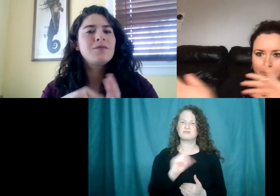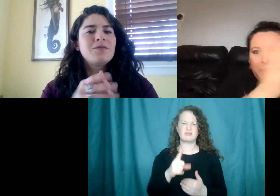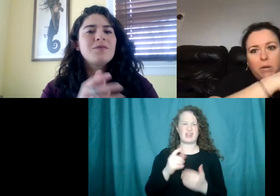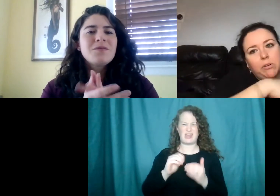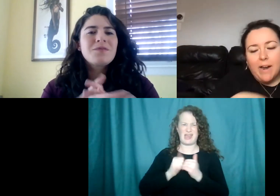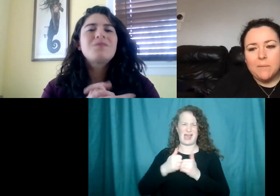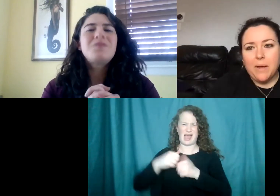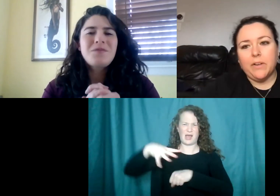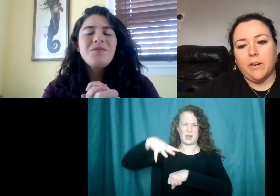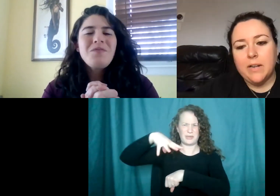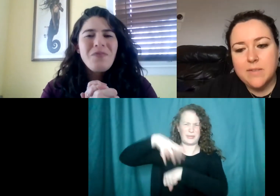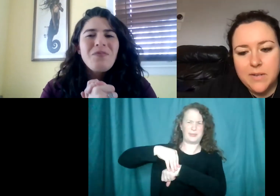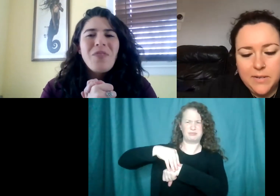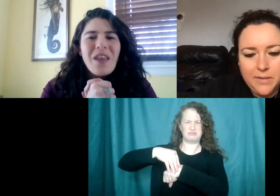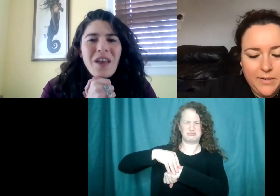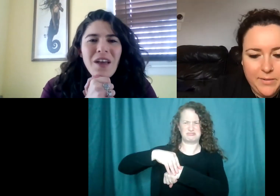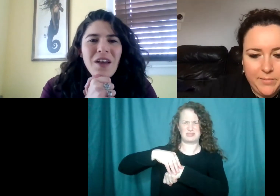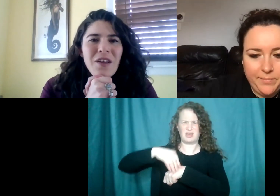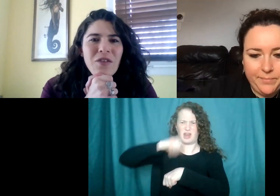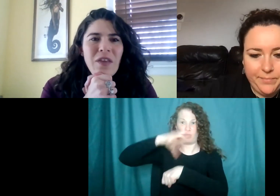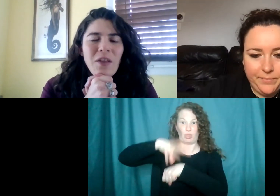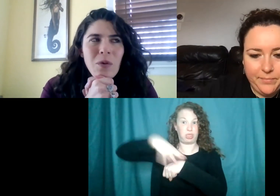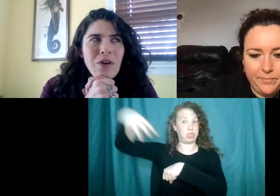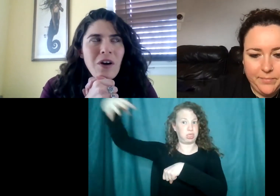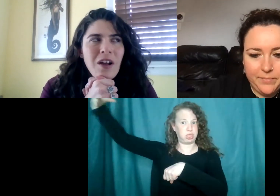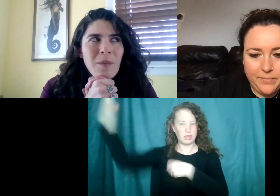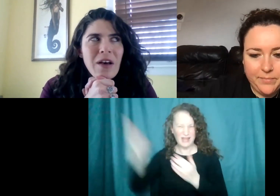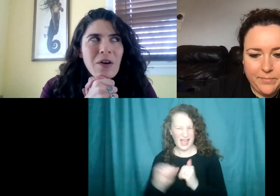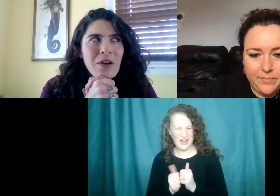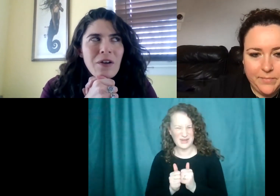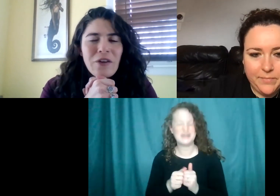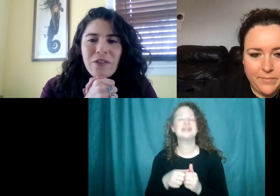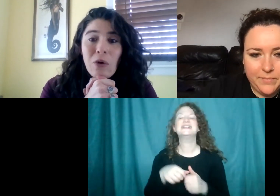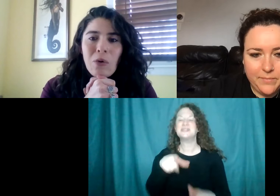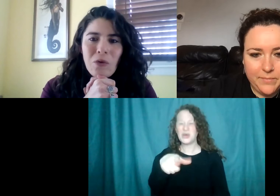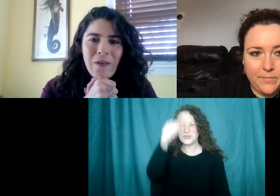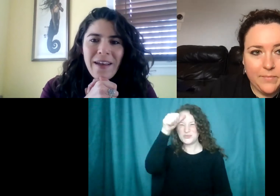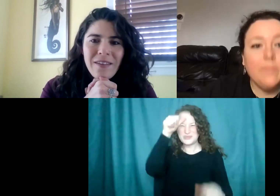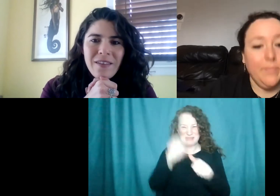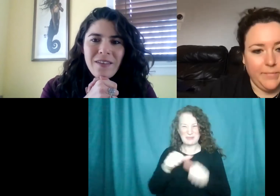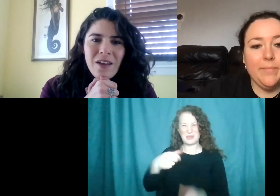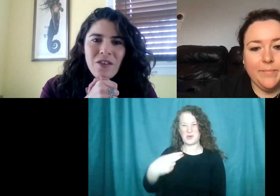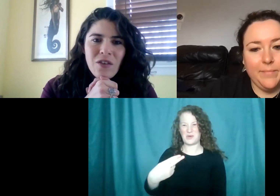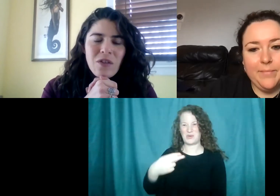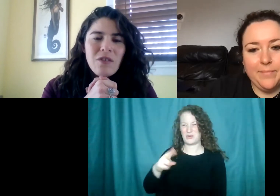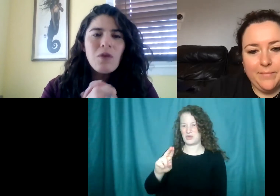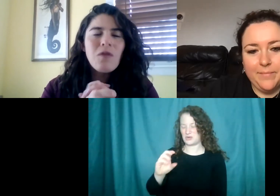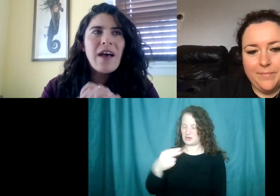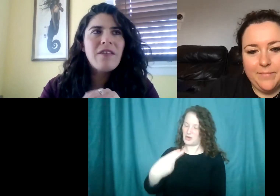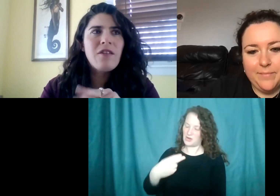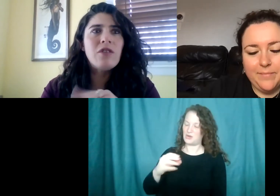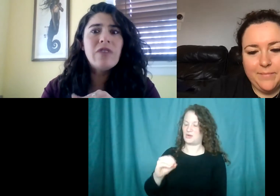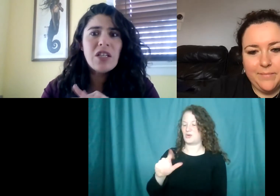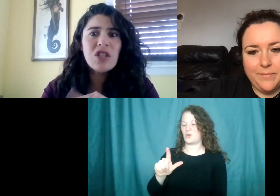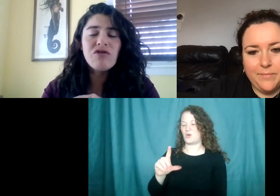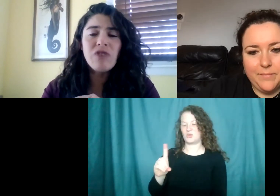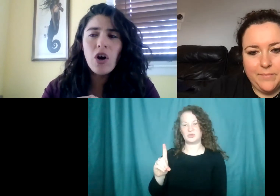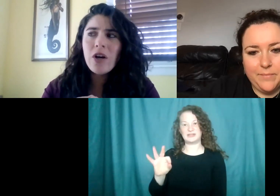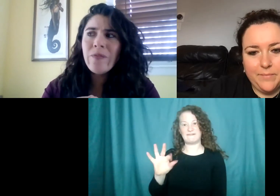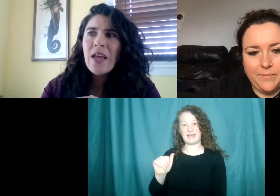get blown around by the currents? So that's what we were talking about earlier, is the holdfasts. So these holdfasts are